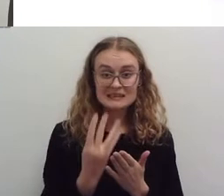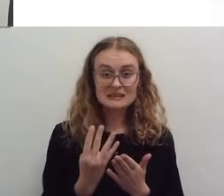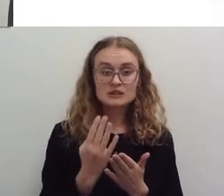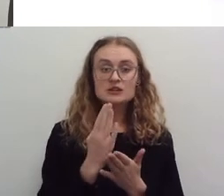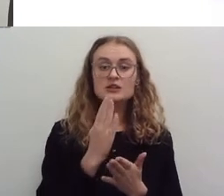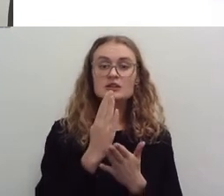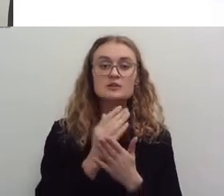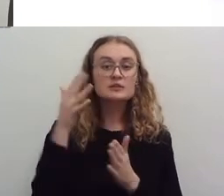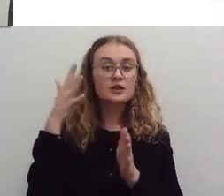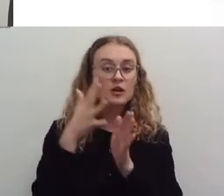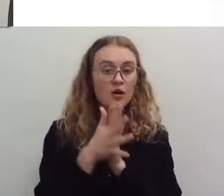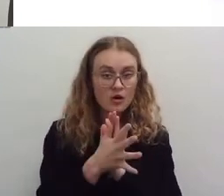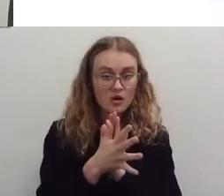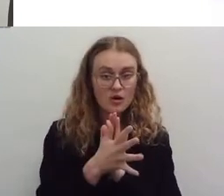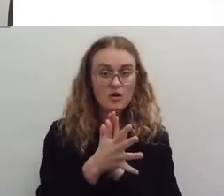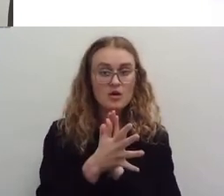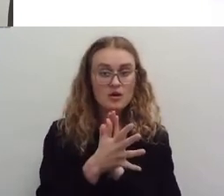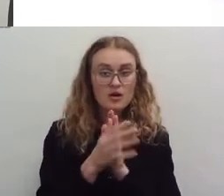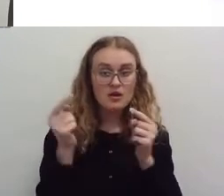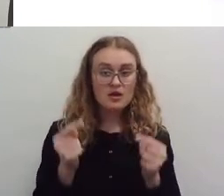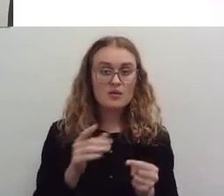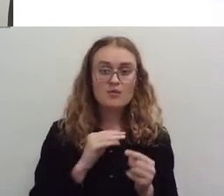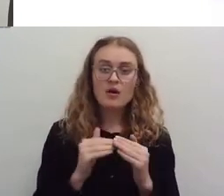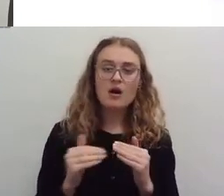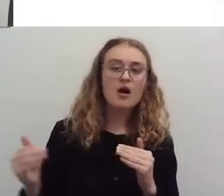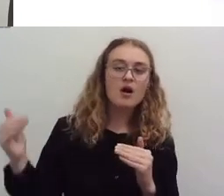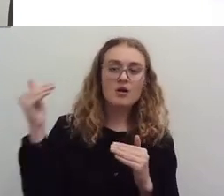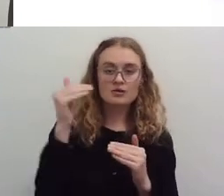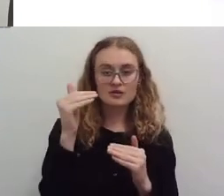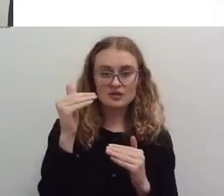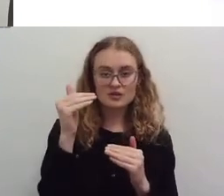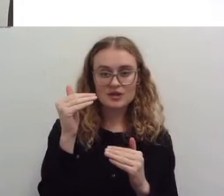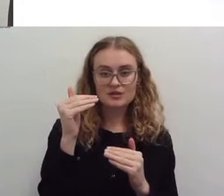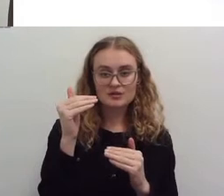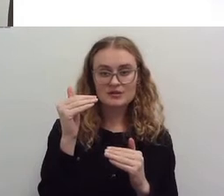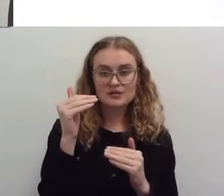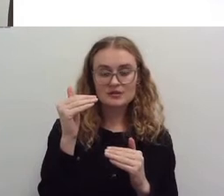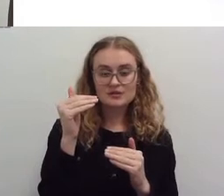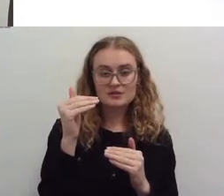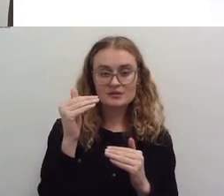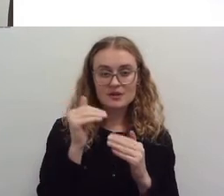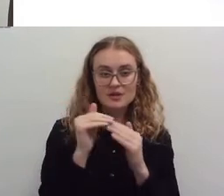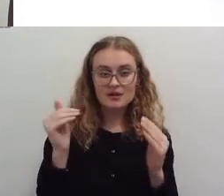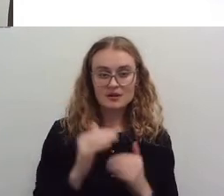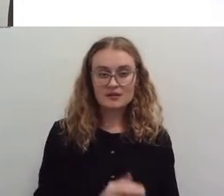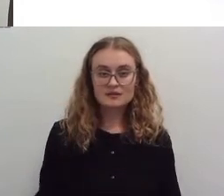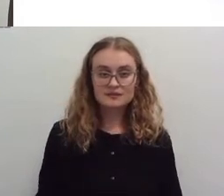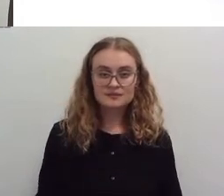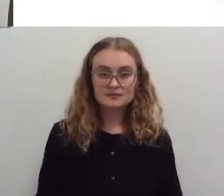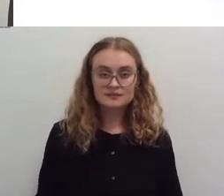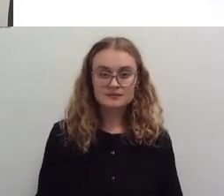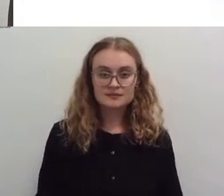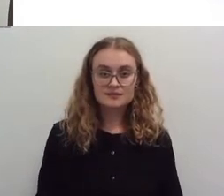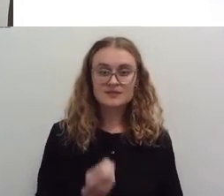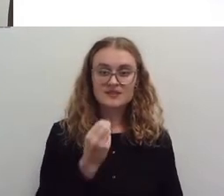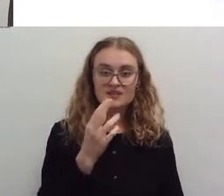two, and 12% reached the highest level of evidence. So this is also very interesting to look